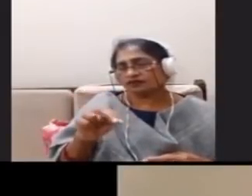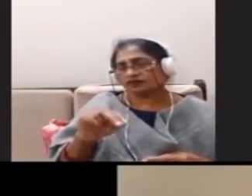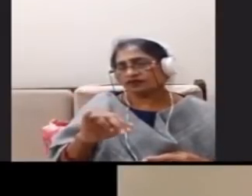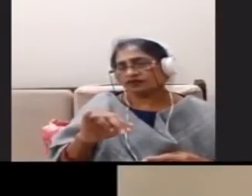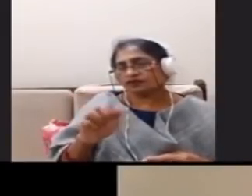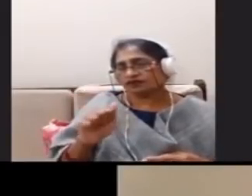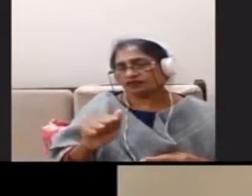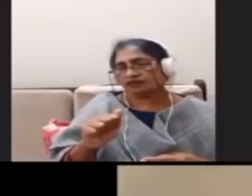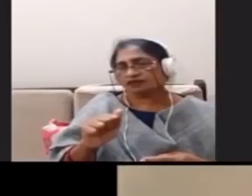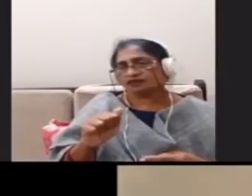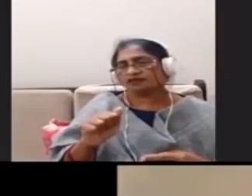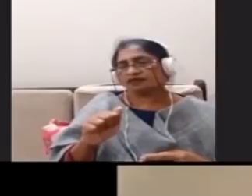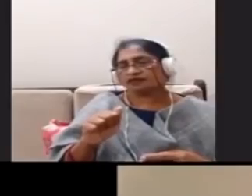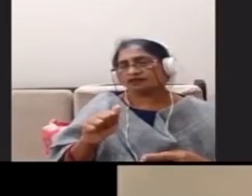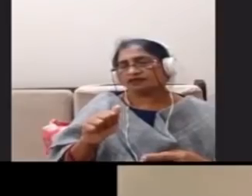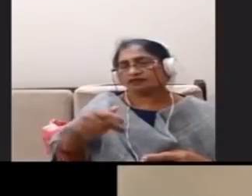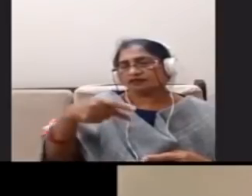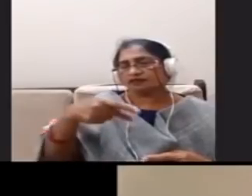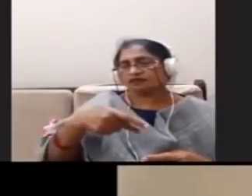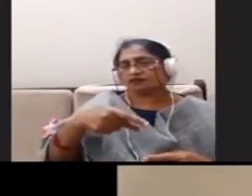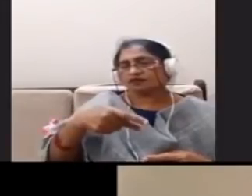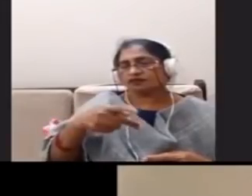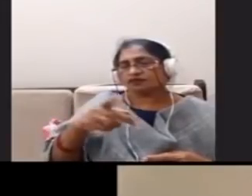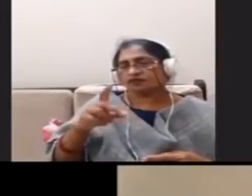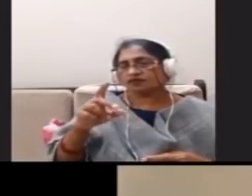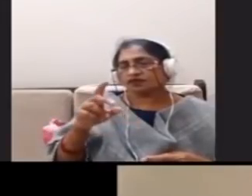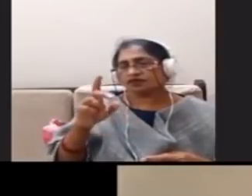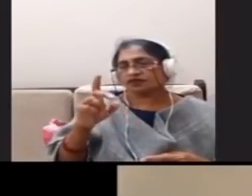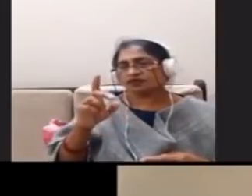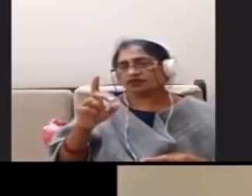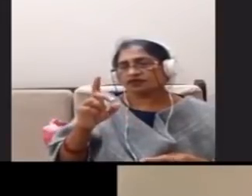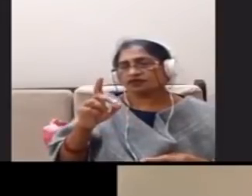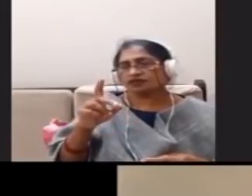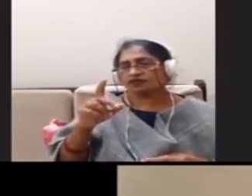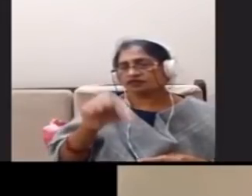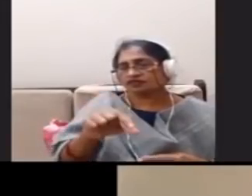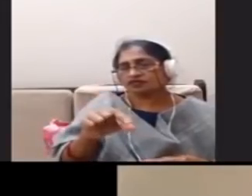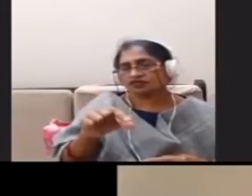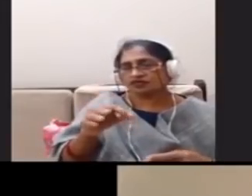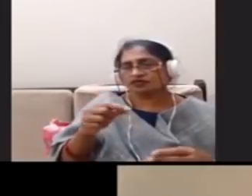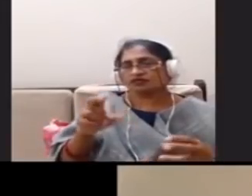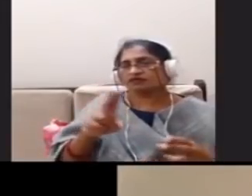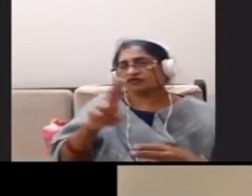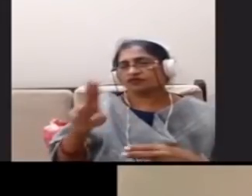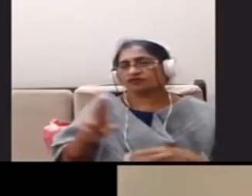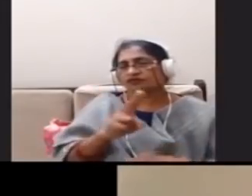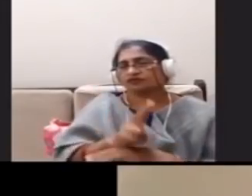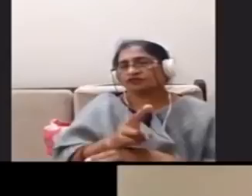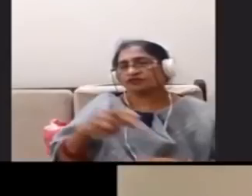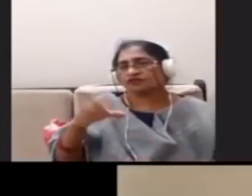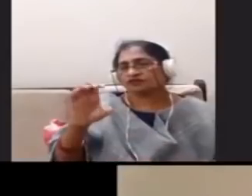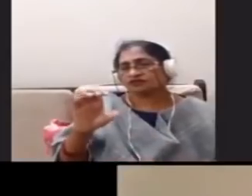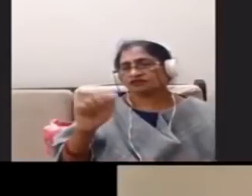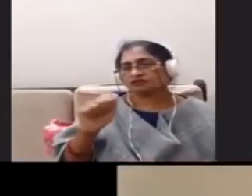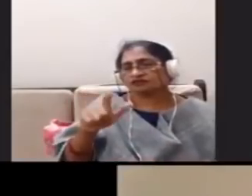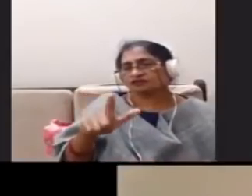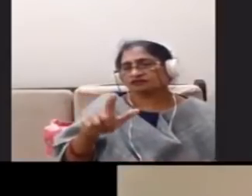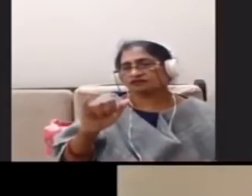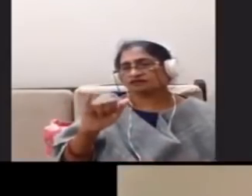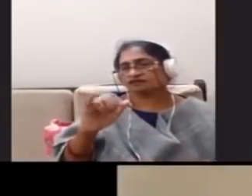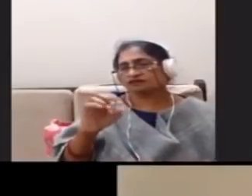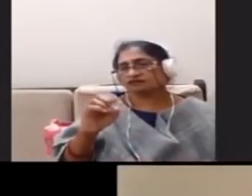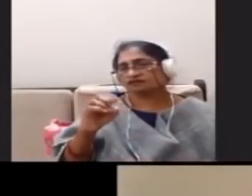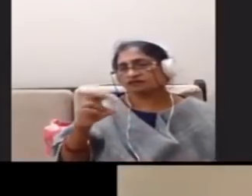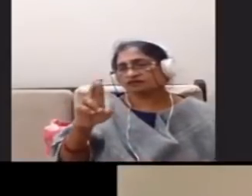Legislature postgraduate JD degree, University of California, and he is also California State Bar